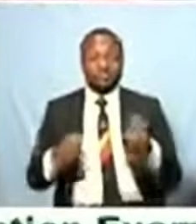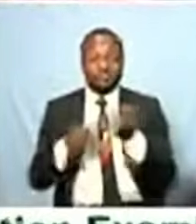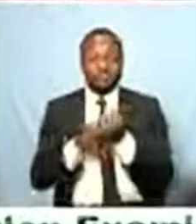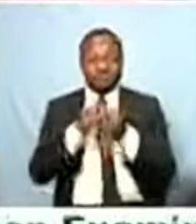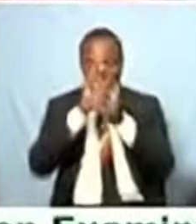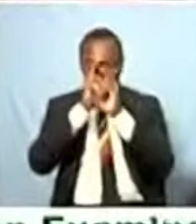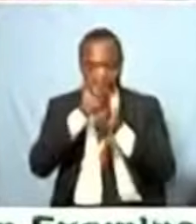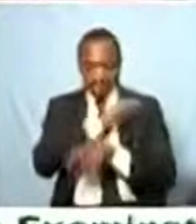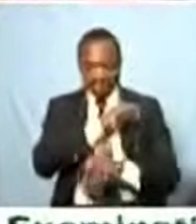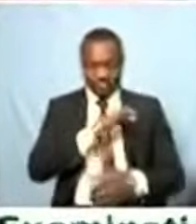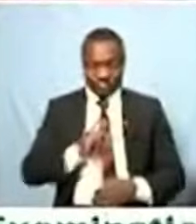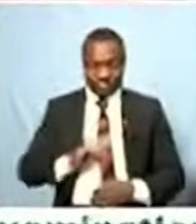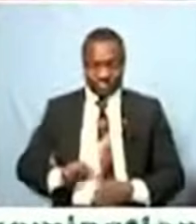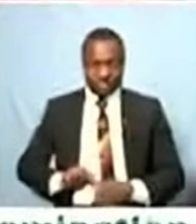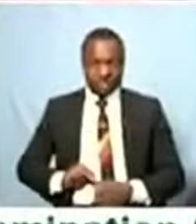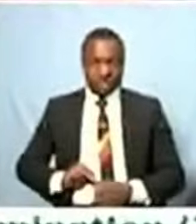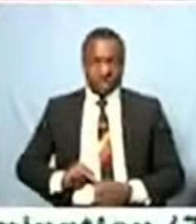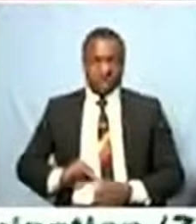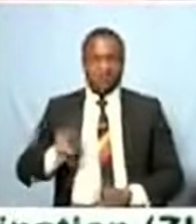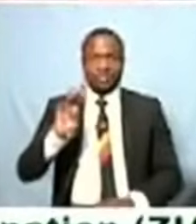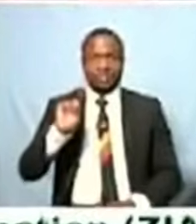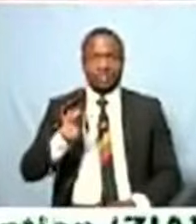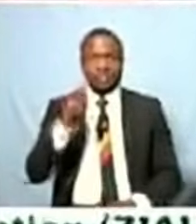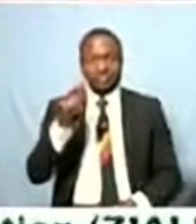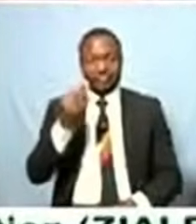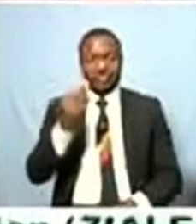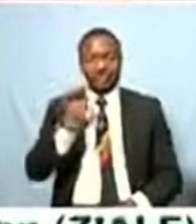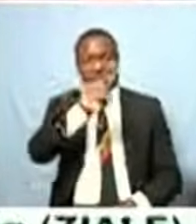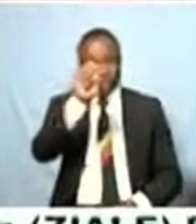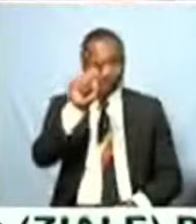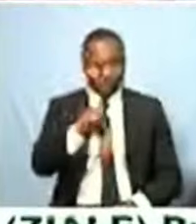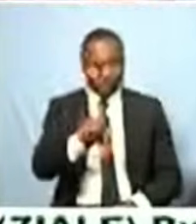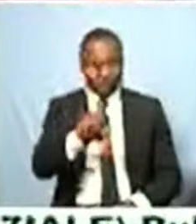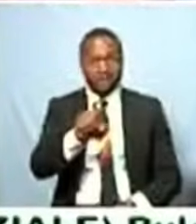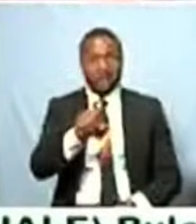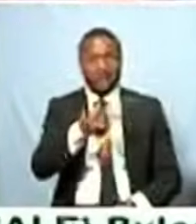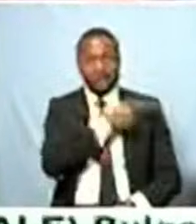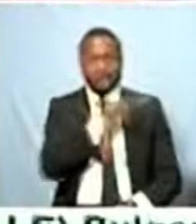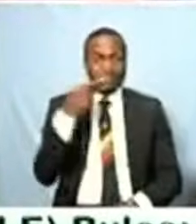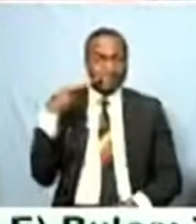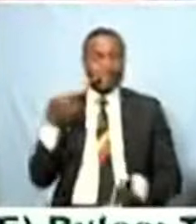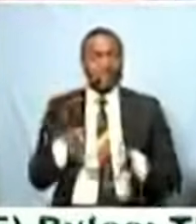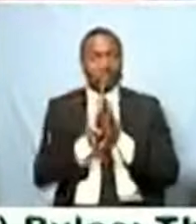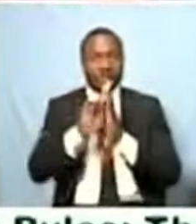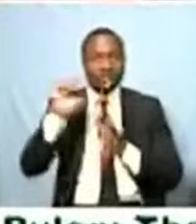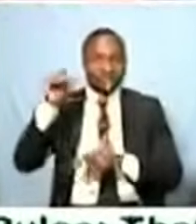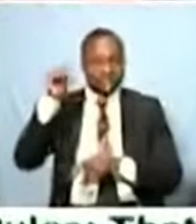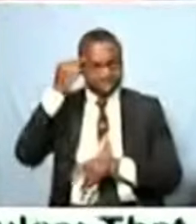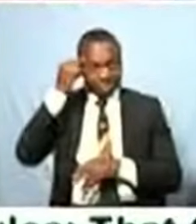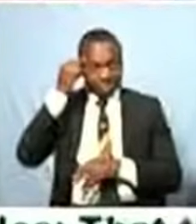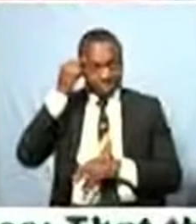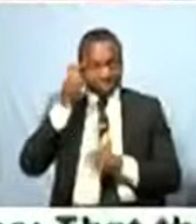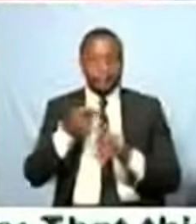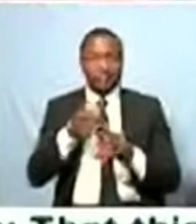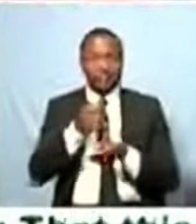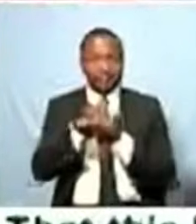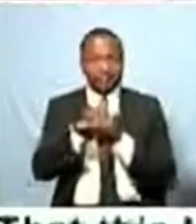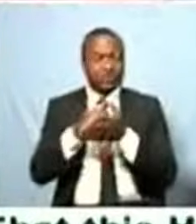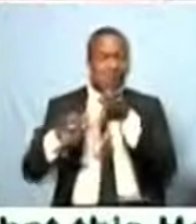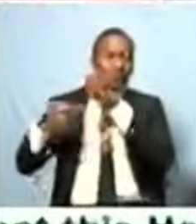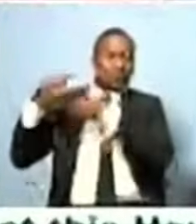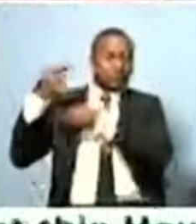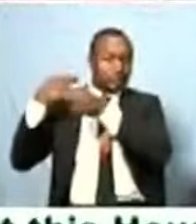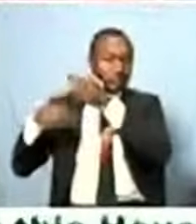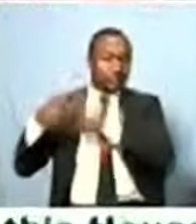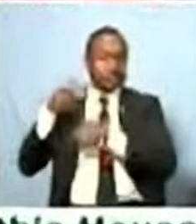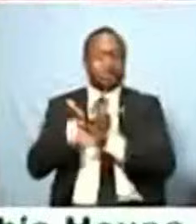Seconded by the Honorable Member for Mfulira. The question is that this House urges the government to facilitate the revision of